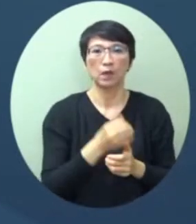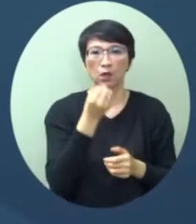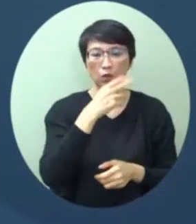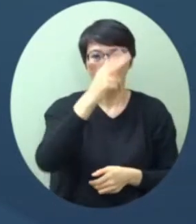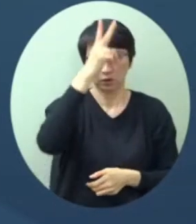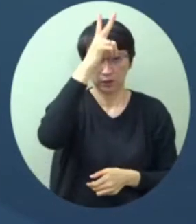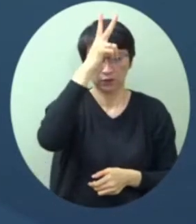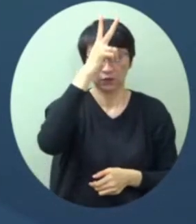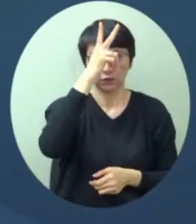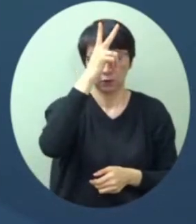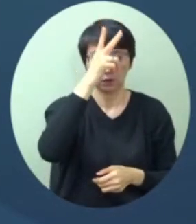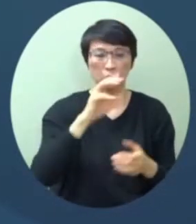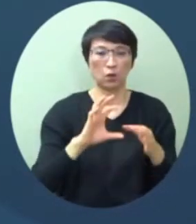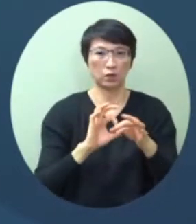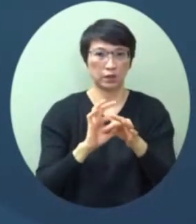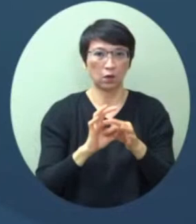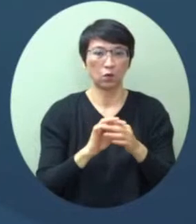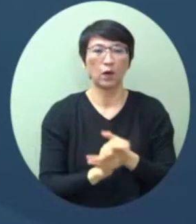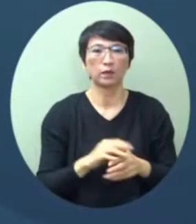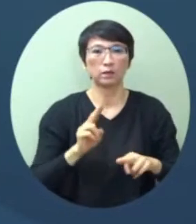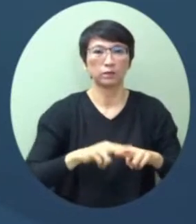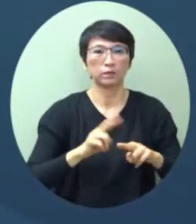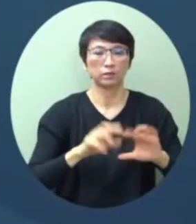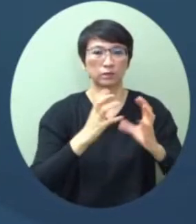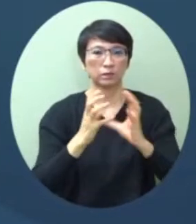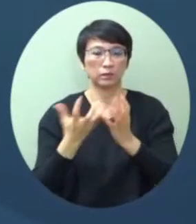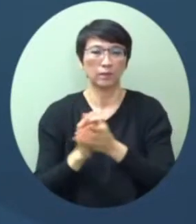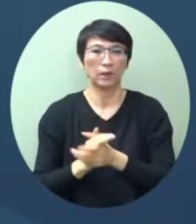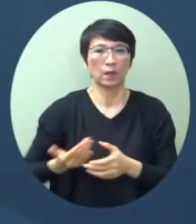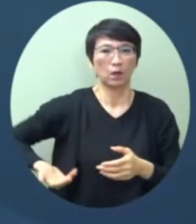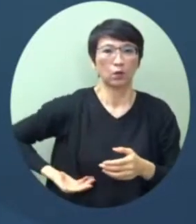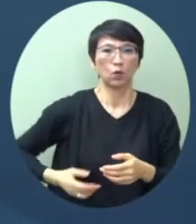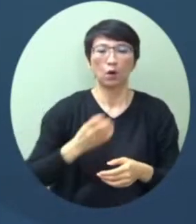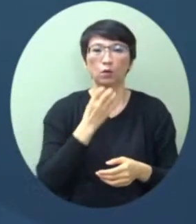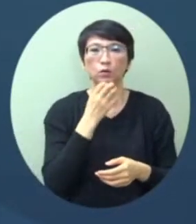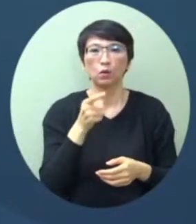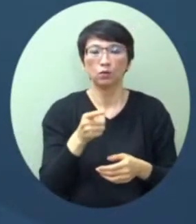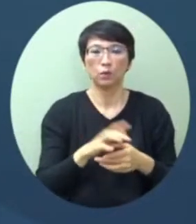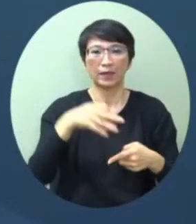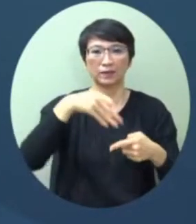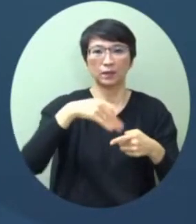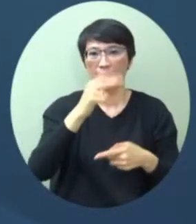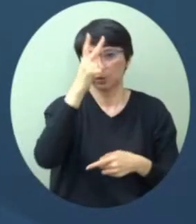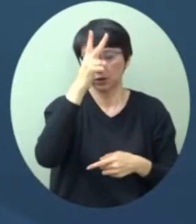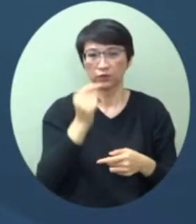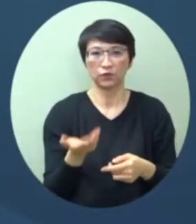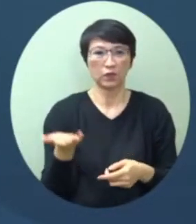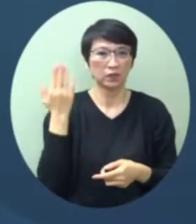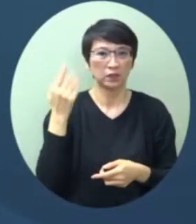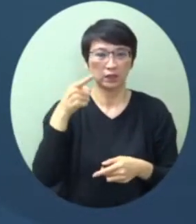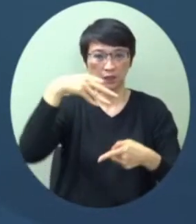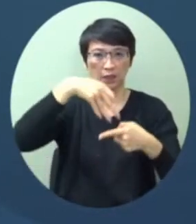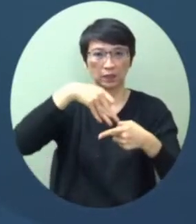central authorities. The SL government has discussed with the relevant